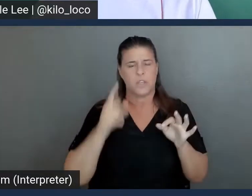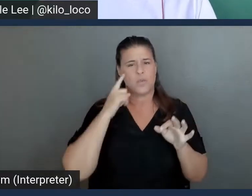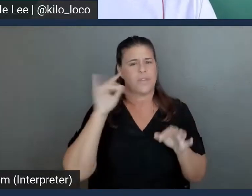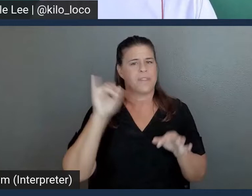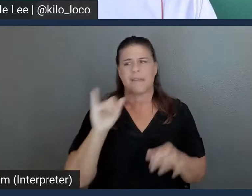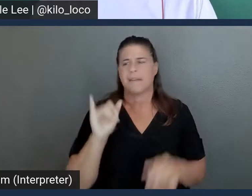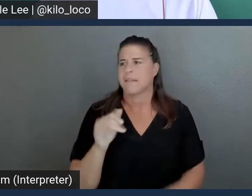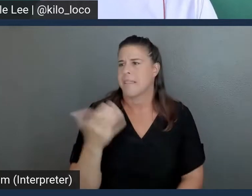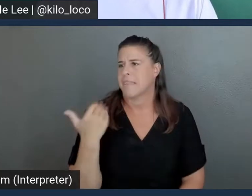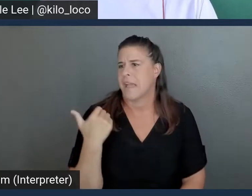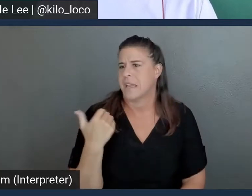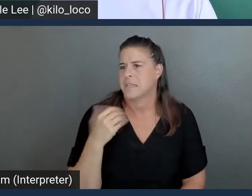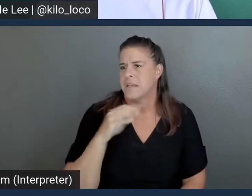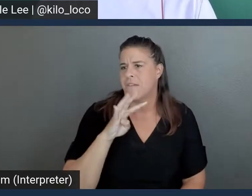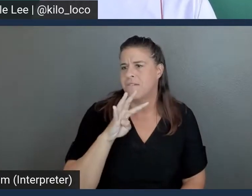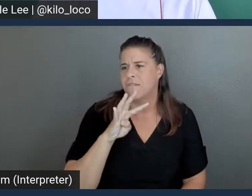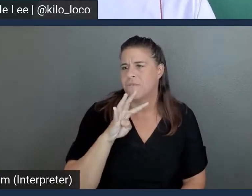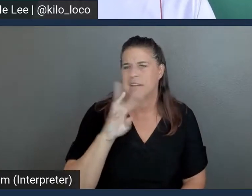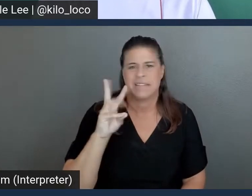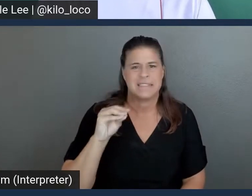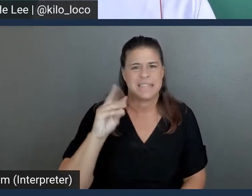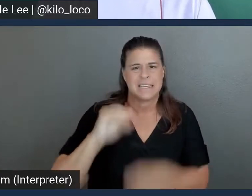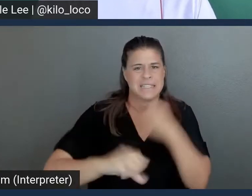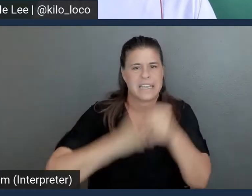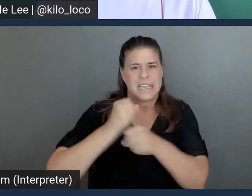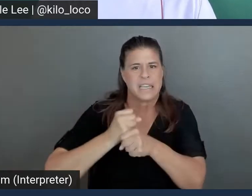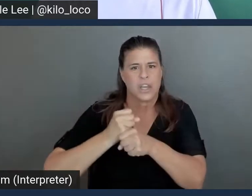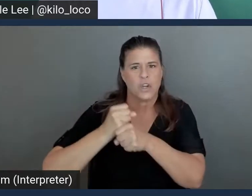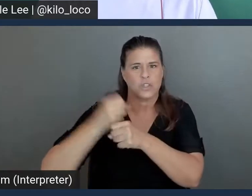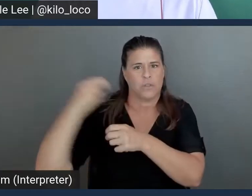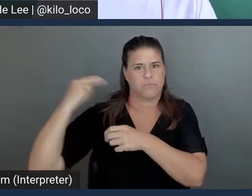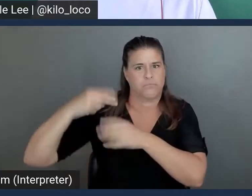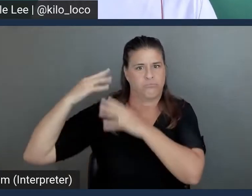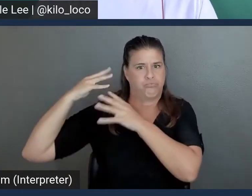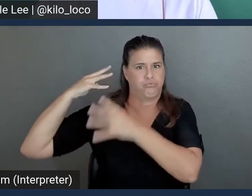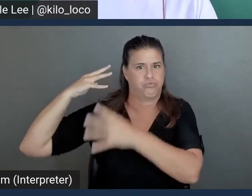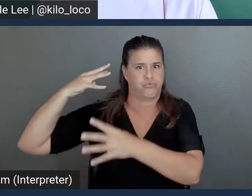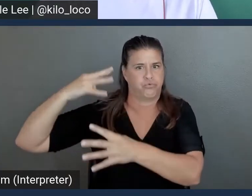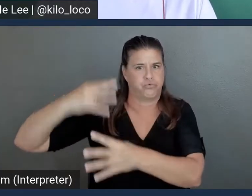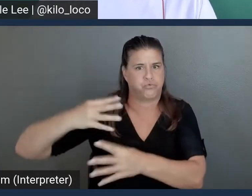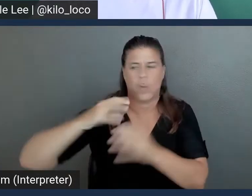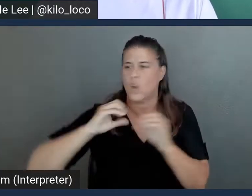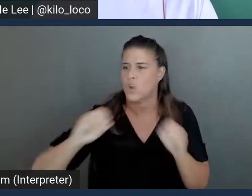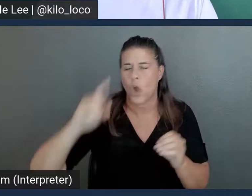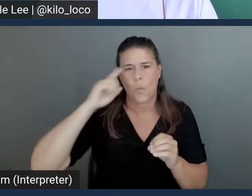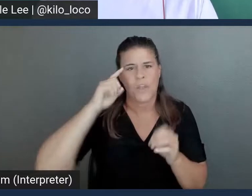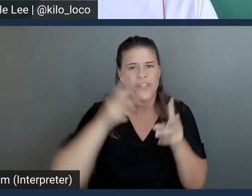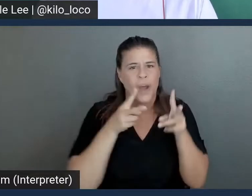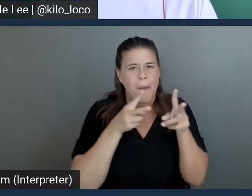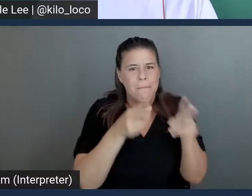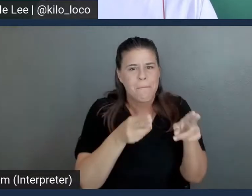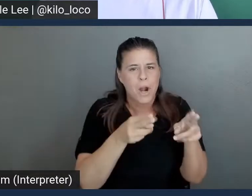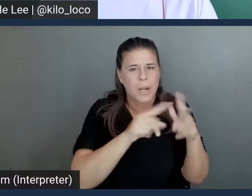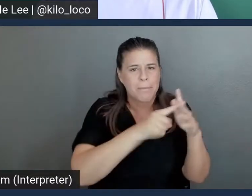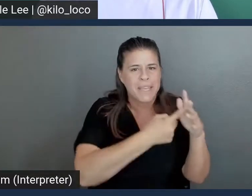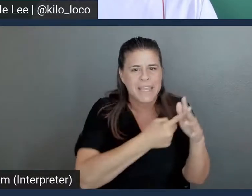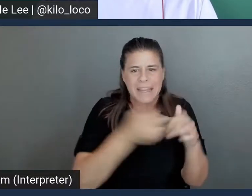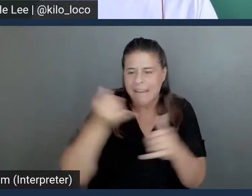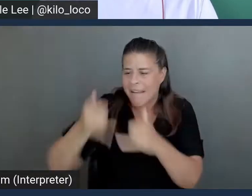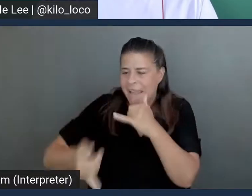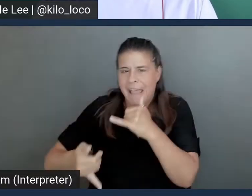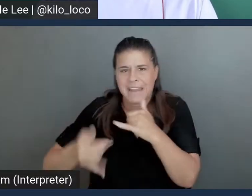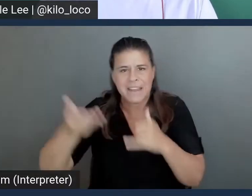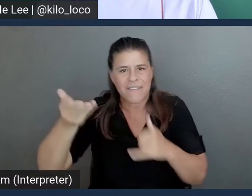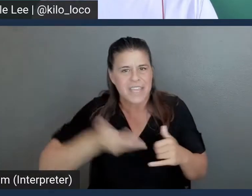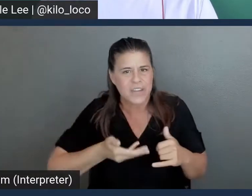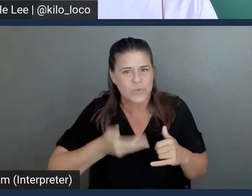last 40, 60, 60 years of content, we'll say, no one was thinking about marking the beginning and the ending of the intro